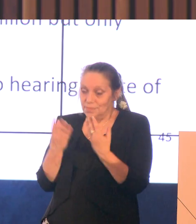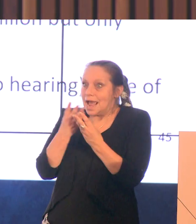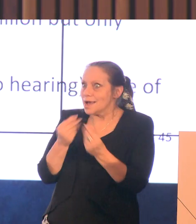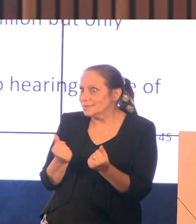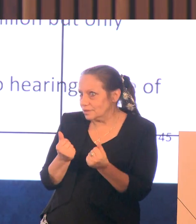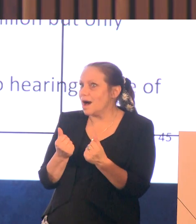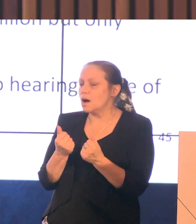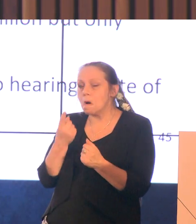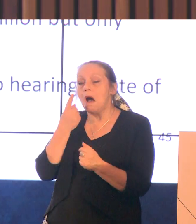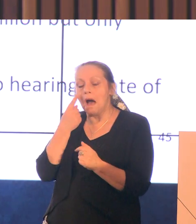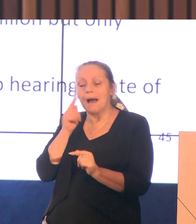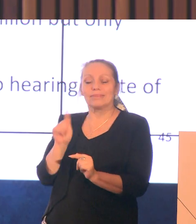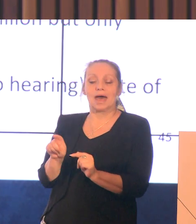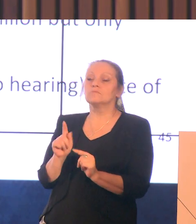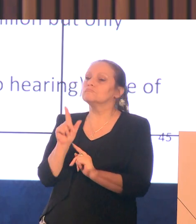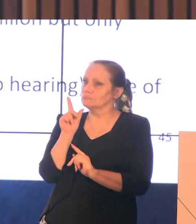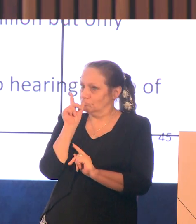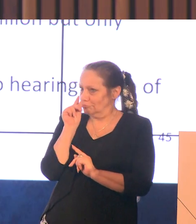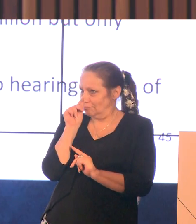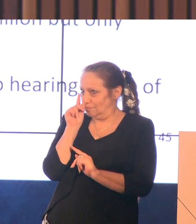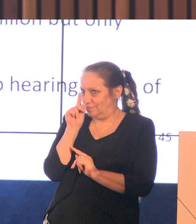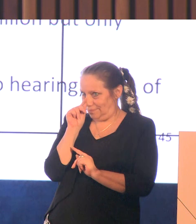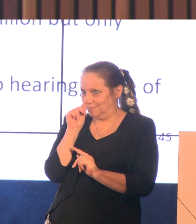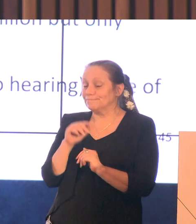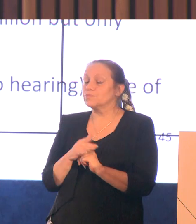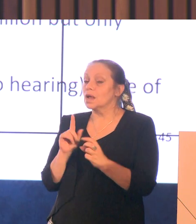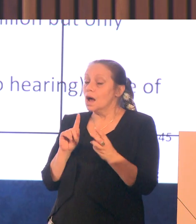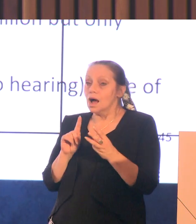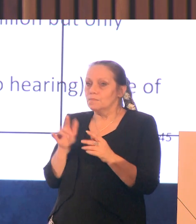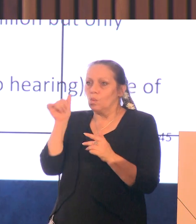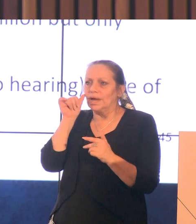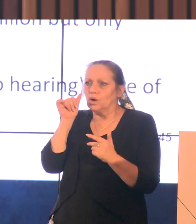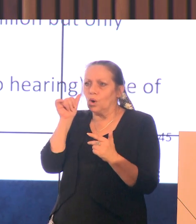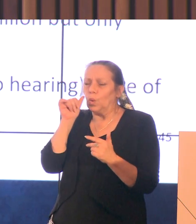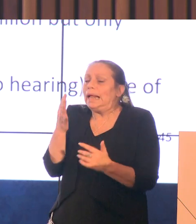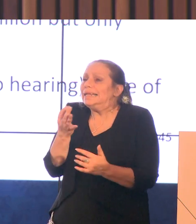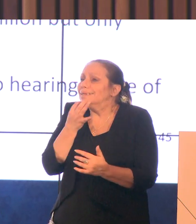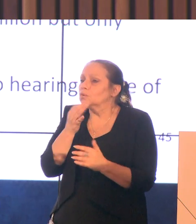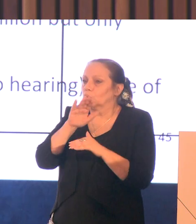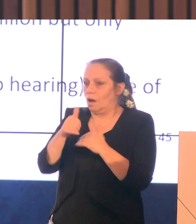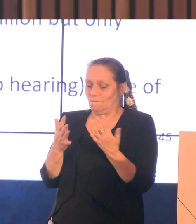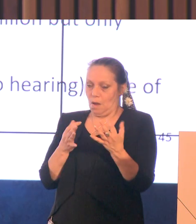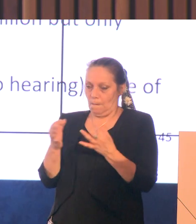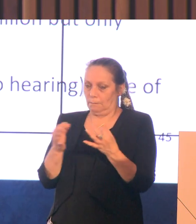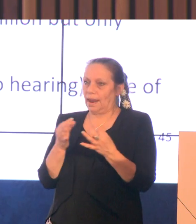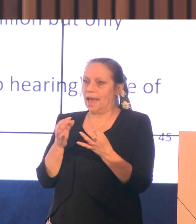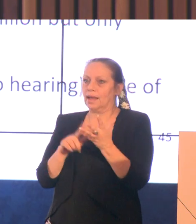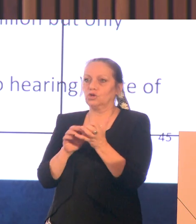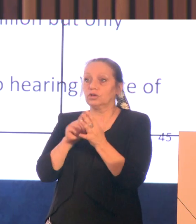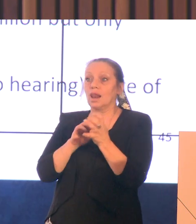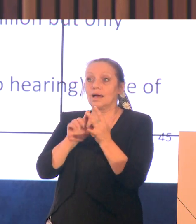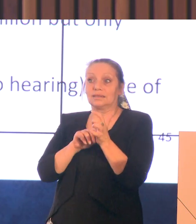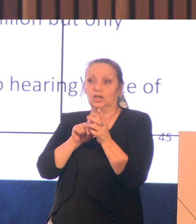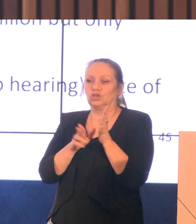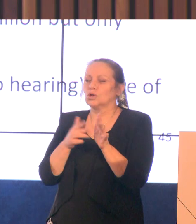some indications that that is contributing to it. But we really know very little about plan utilisation, and so I will say